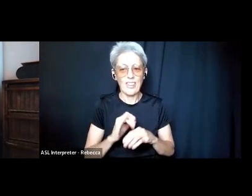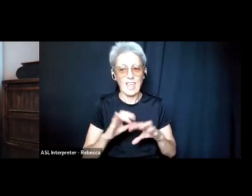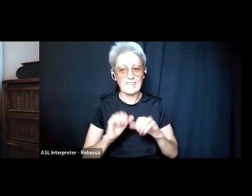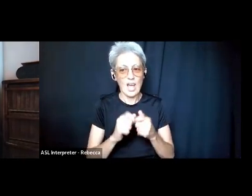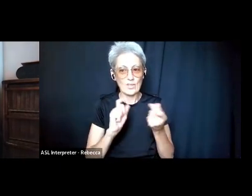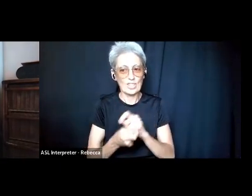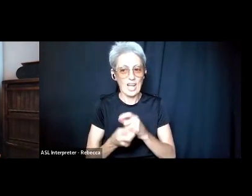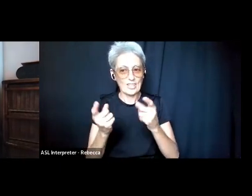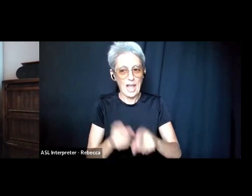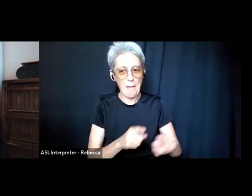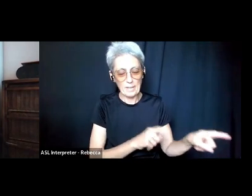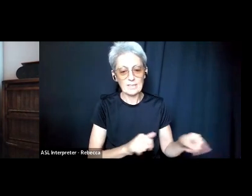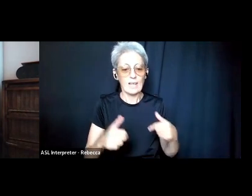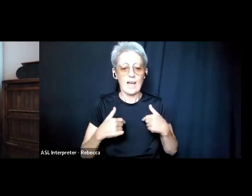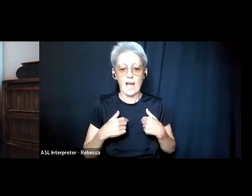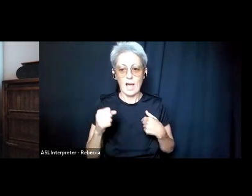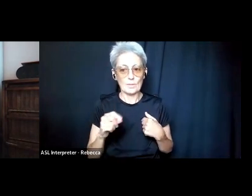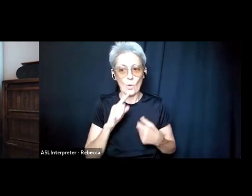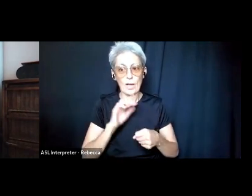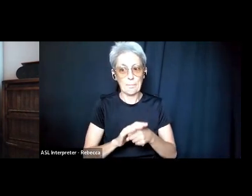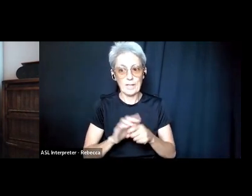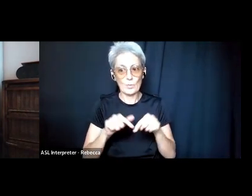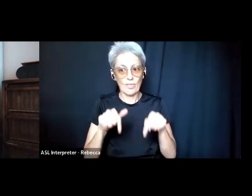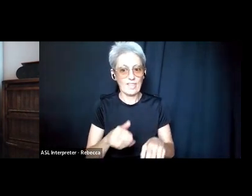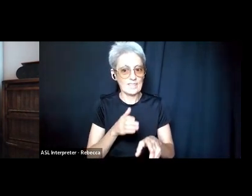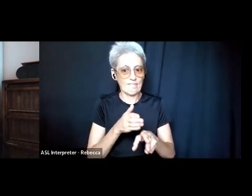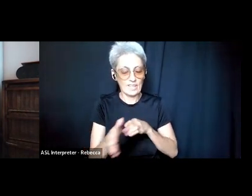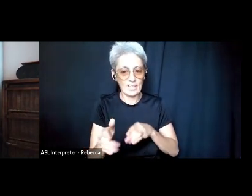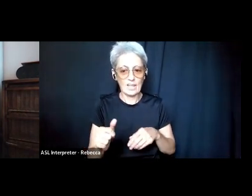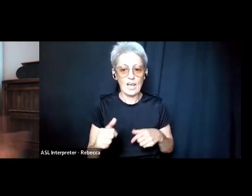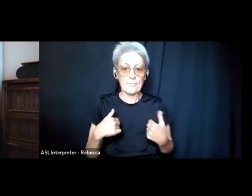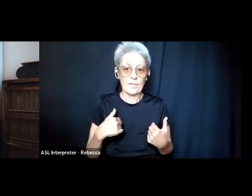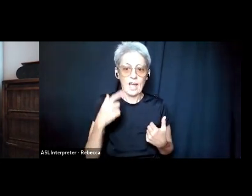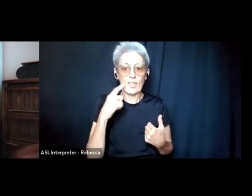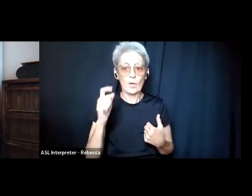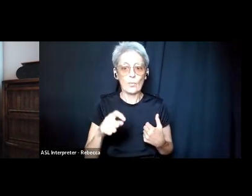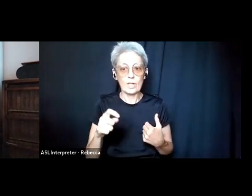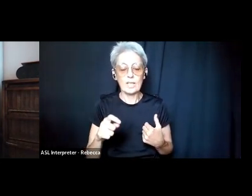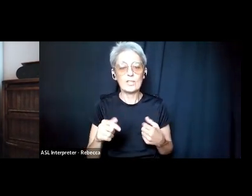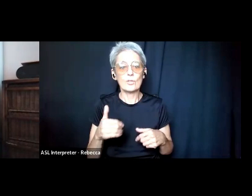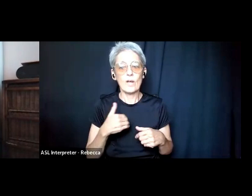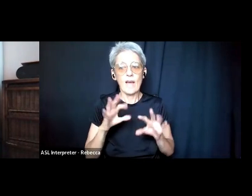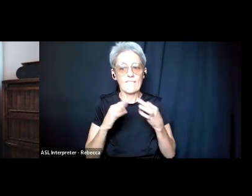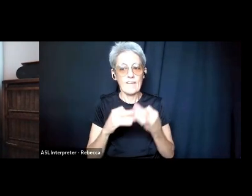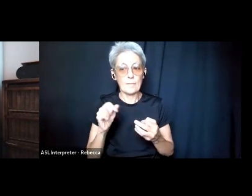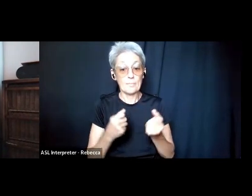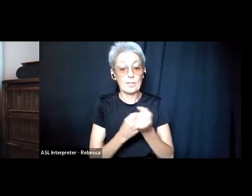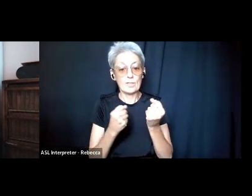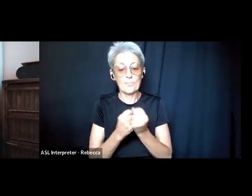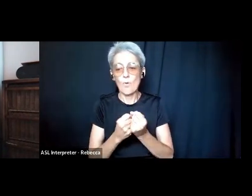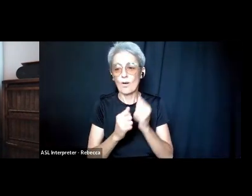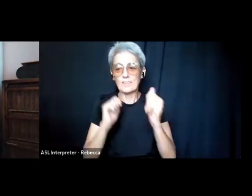And I am so committed to this field that I think we need to have family peer support everywhere, every